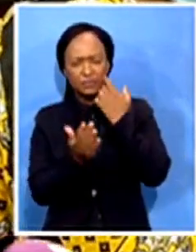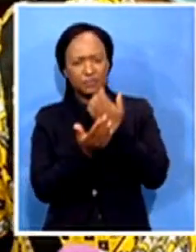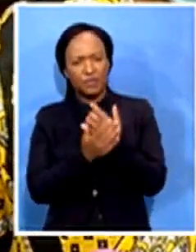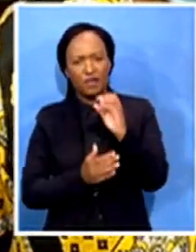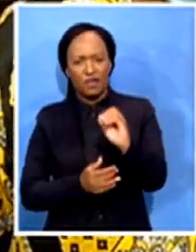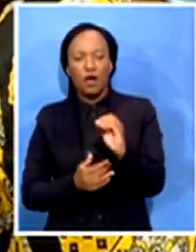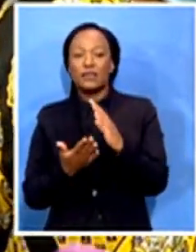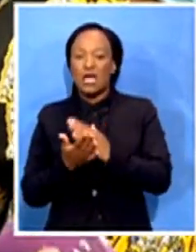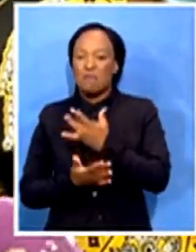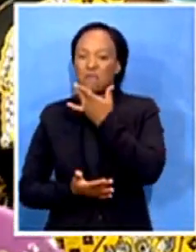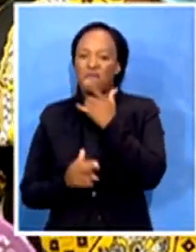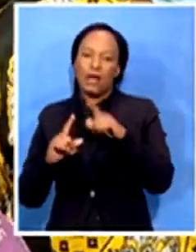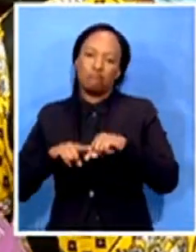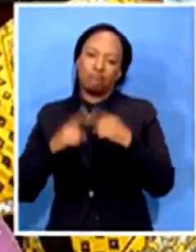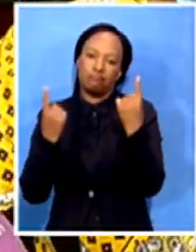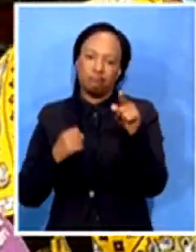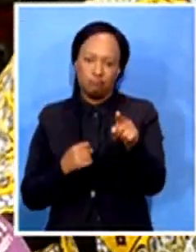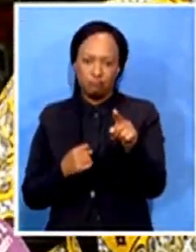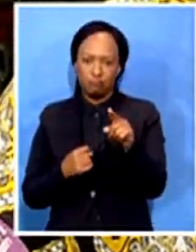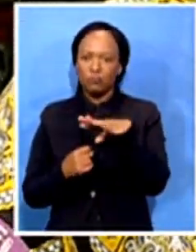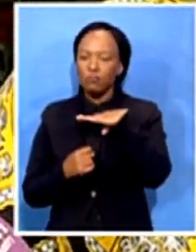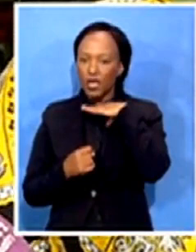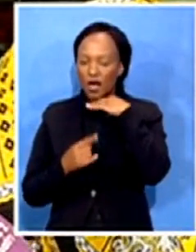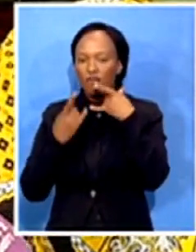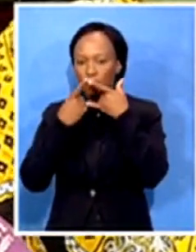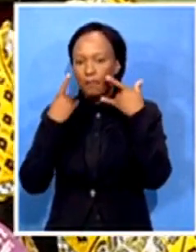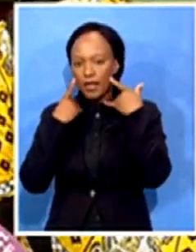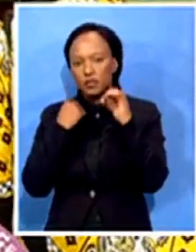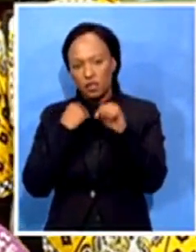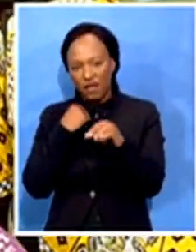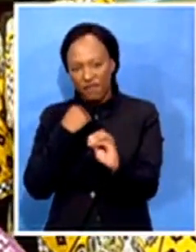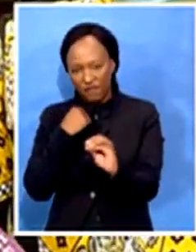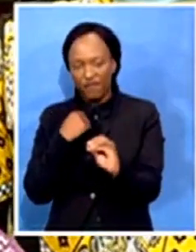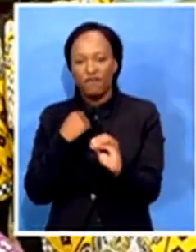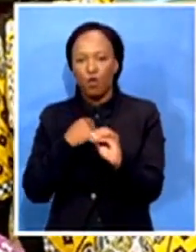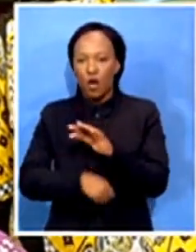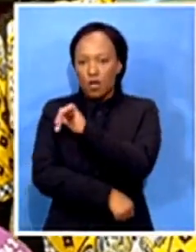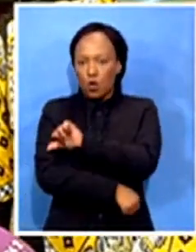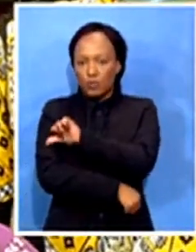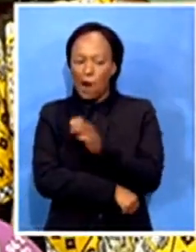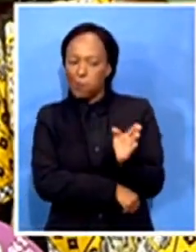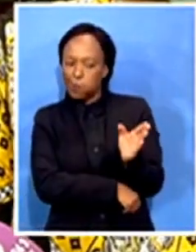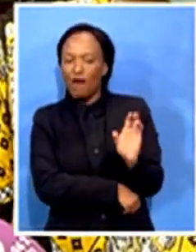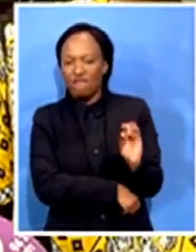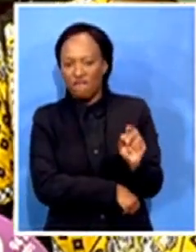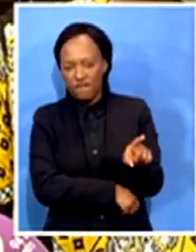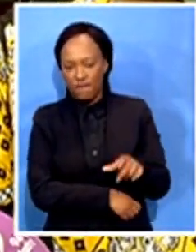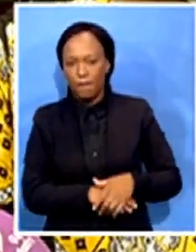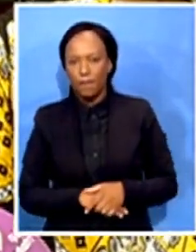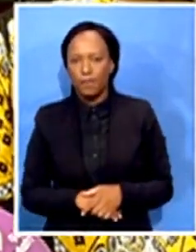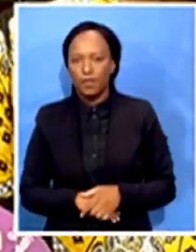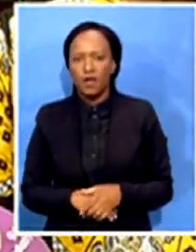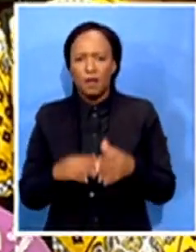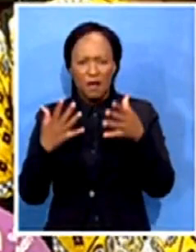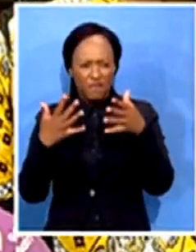enough masks in the hospital, and I did avail the actual numbers to the Premier and the MEC.